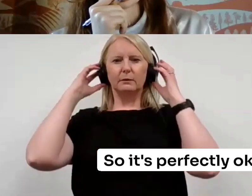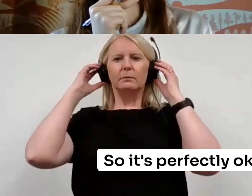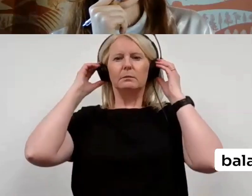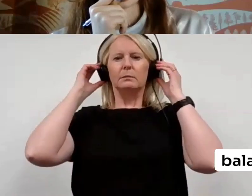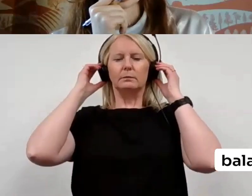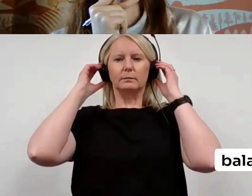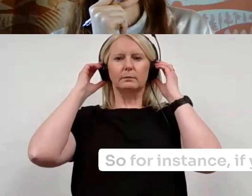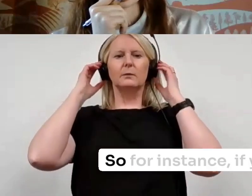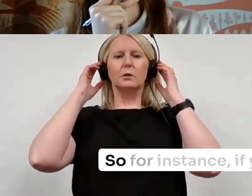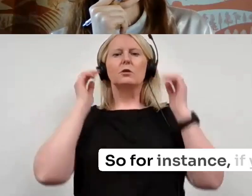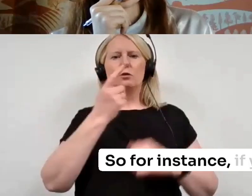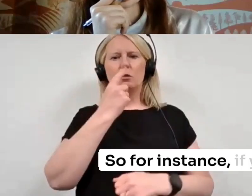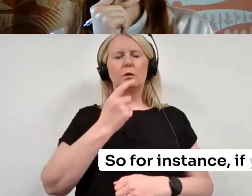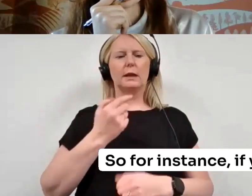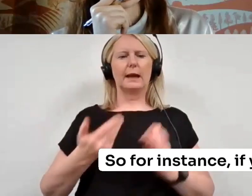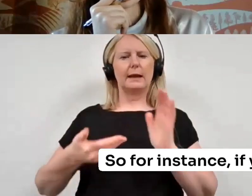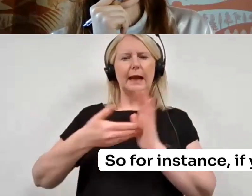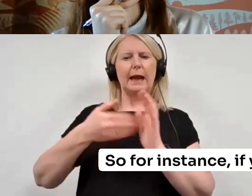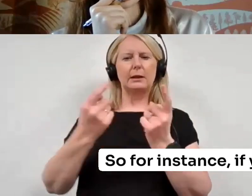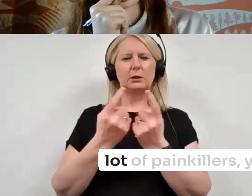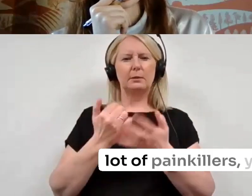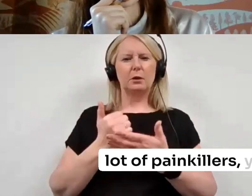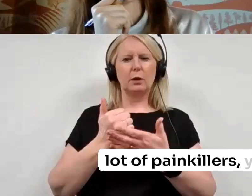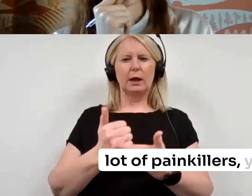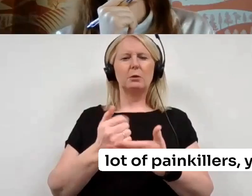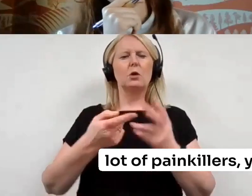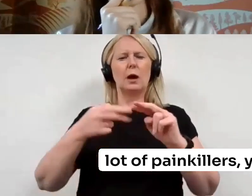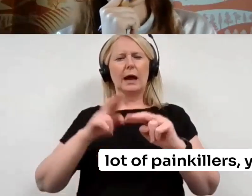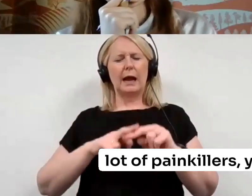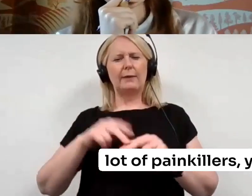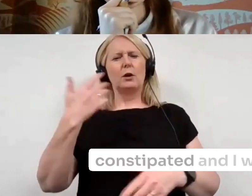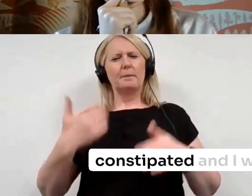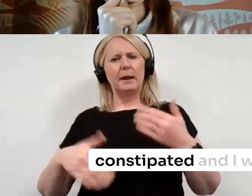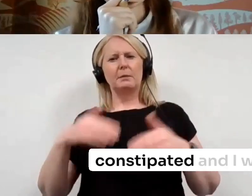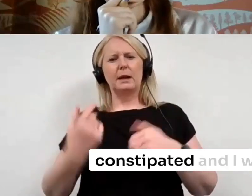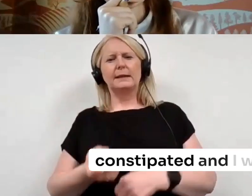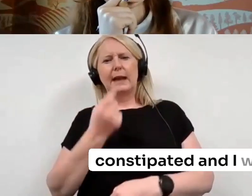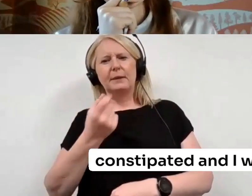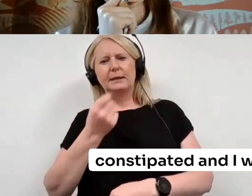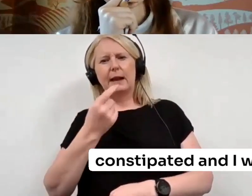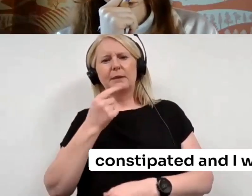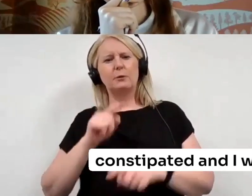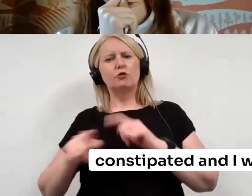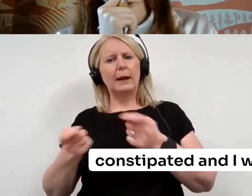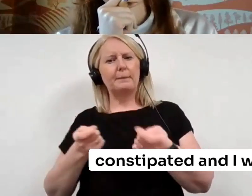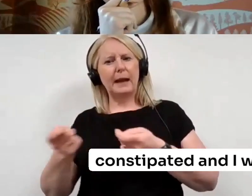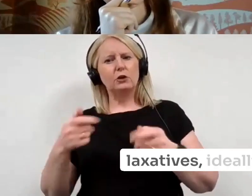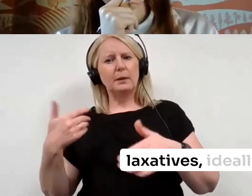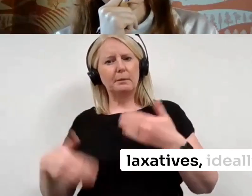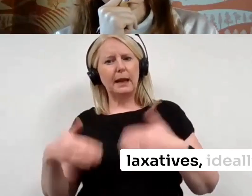to balance that. So for instance, if you're needing a lot of painkillers, you're bound to get a bit constipated, and I would definitely be